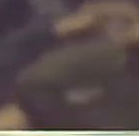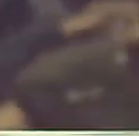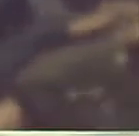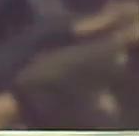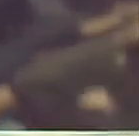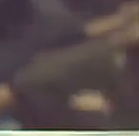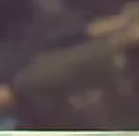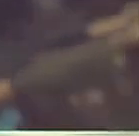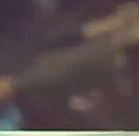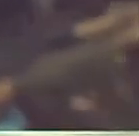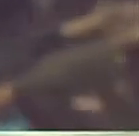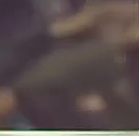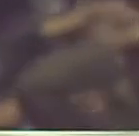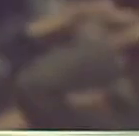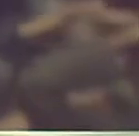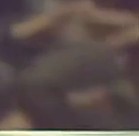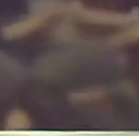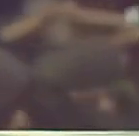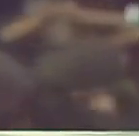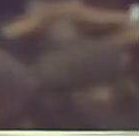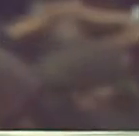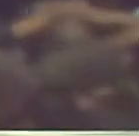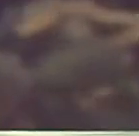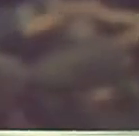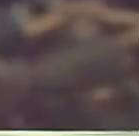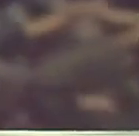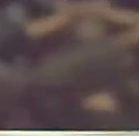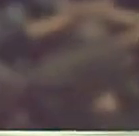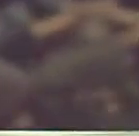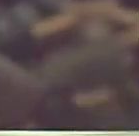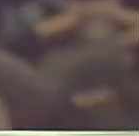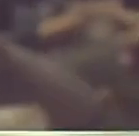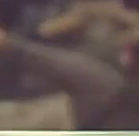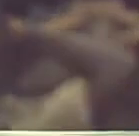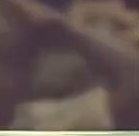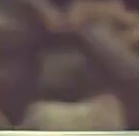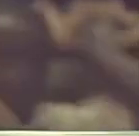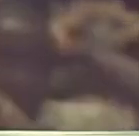In Jesus' mighty name, we have prayed.